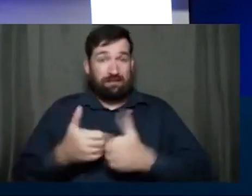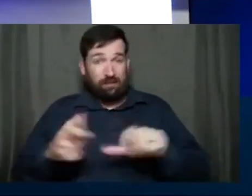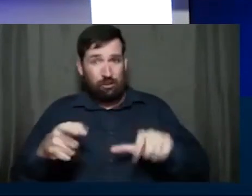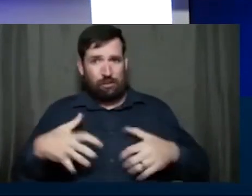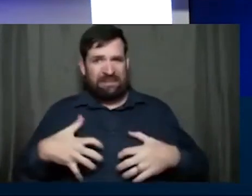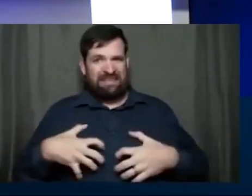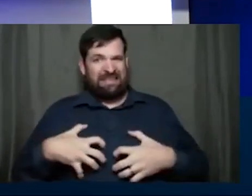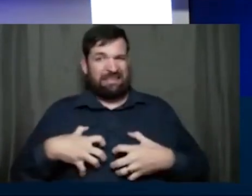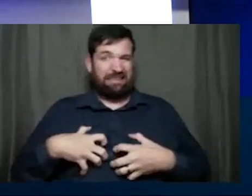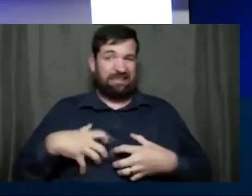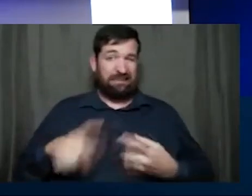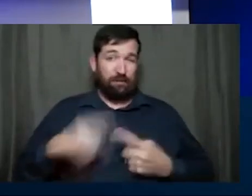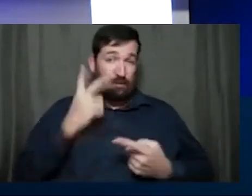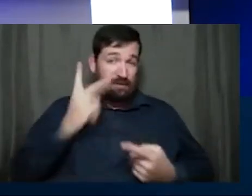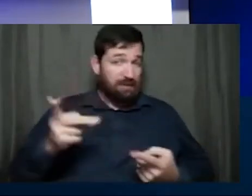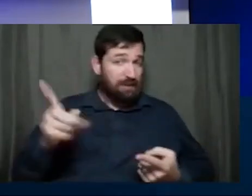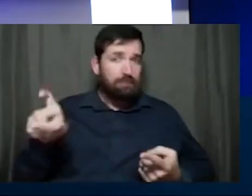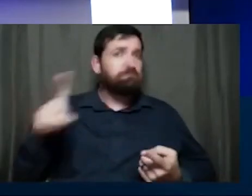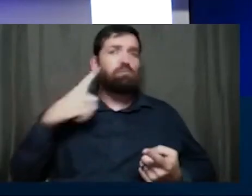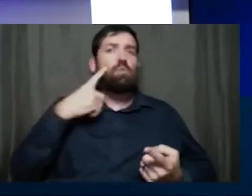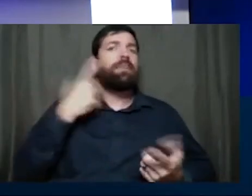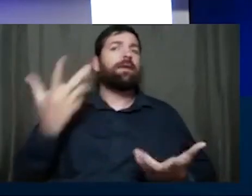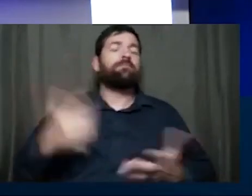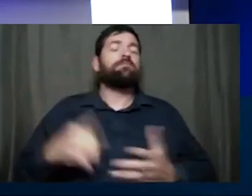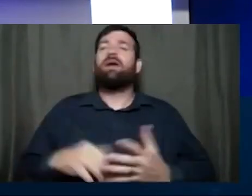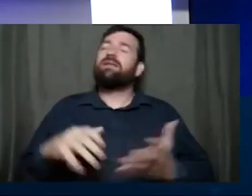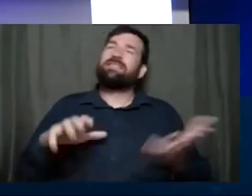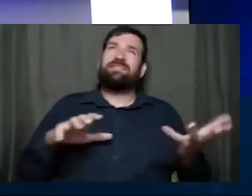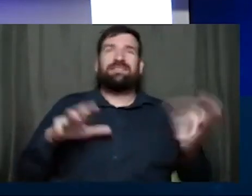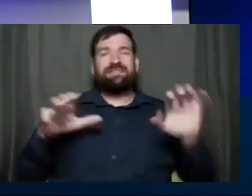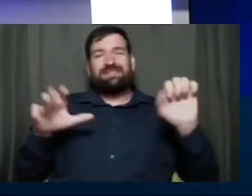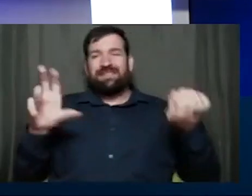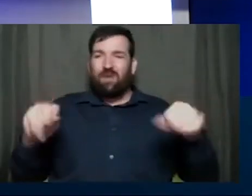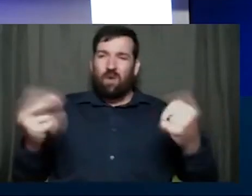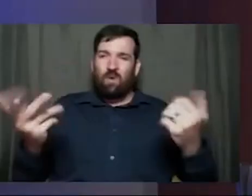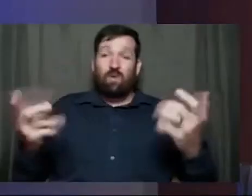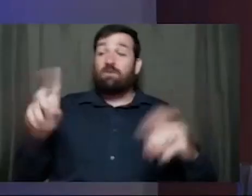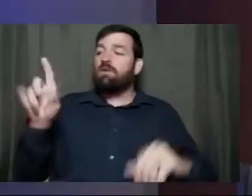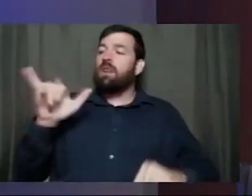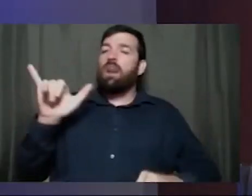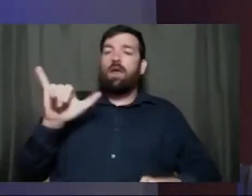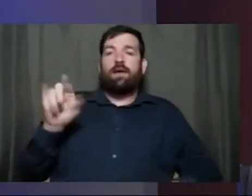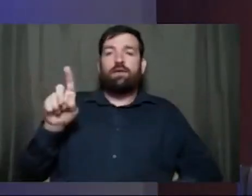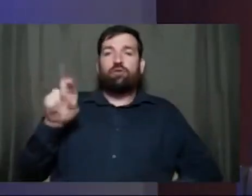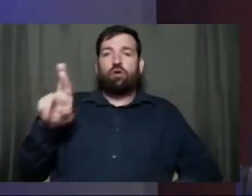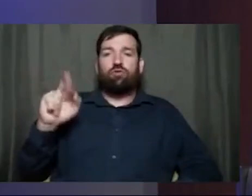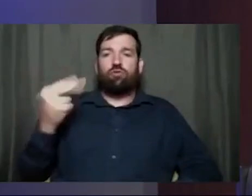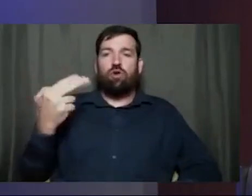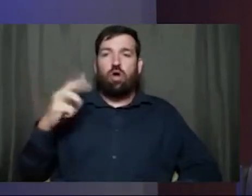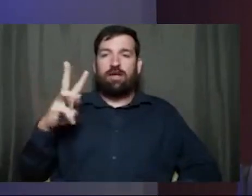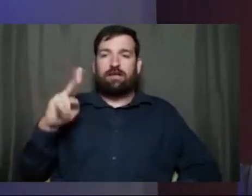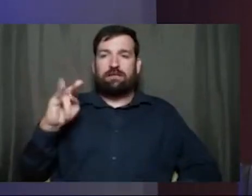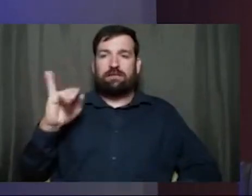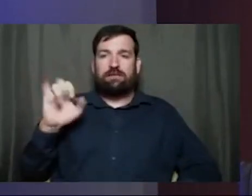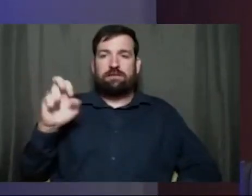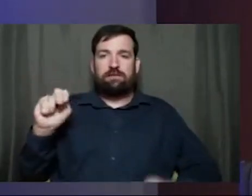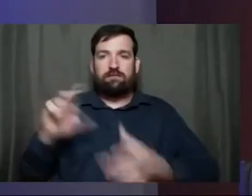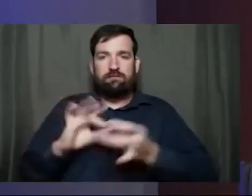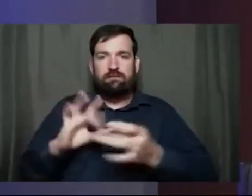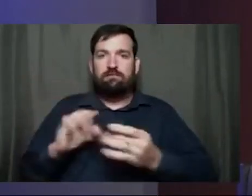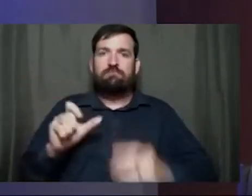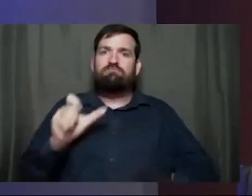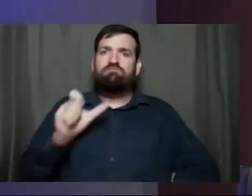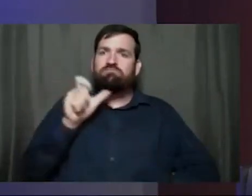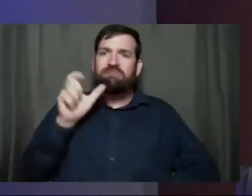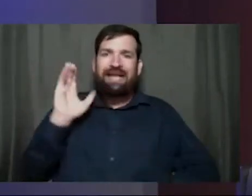Dr. Schmidtke? What do you think? I do and I don't, because like Dr. Hawkinson was saying, the outdoor events, it doesn't seem fair, right? For those